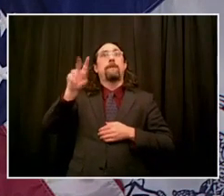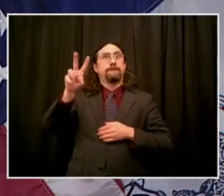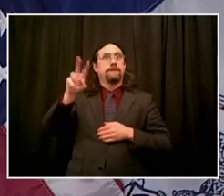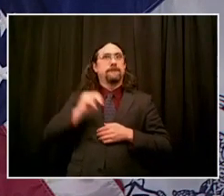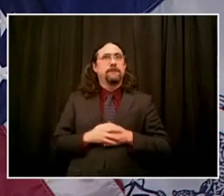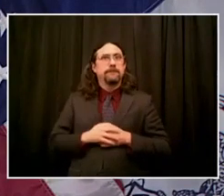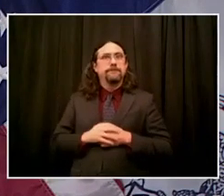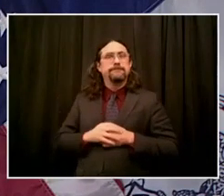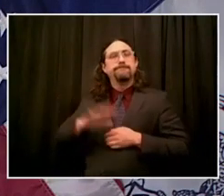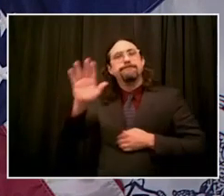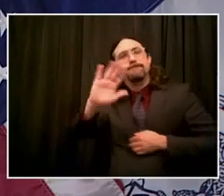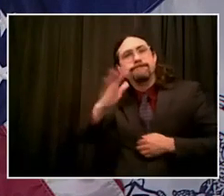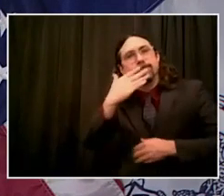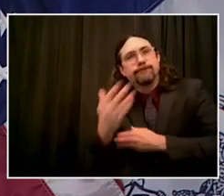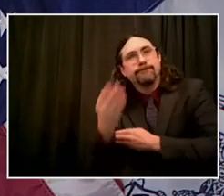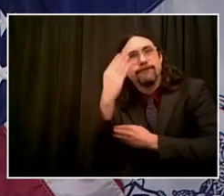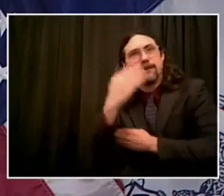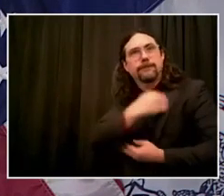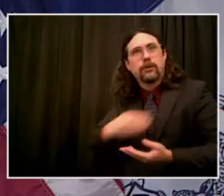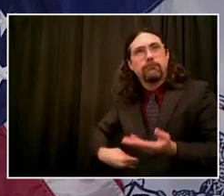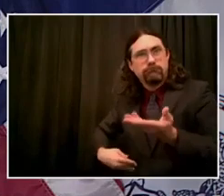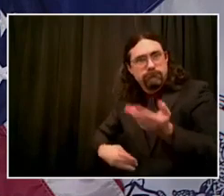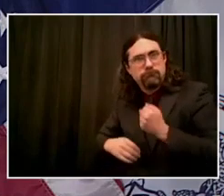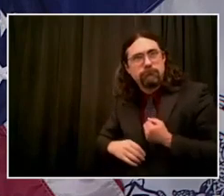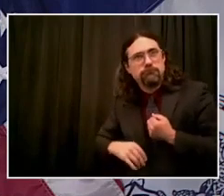would be alive today? Absolutely.